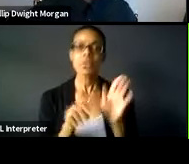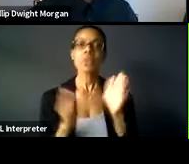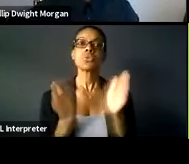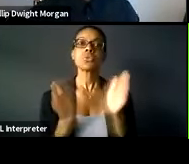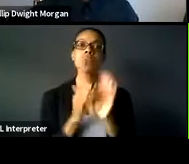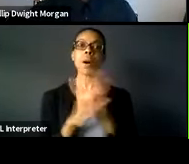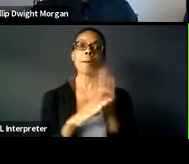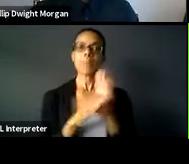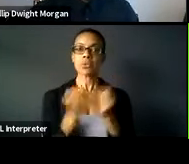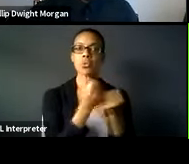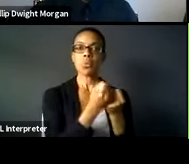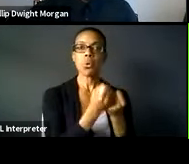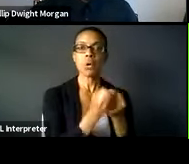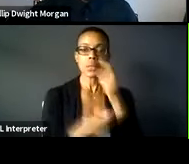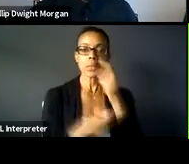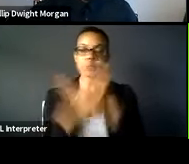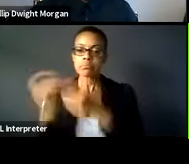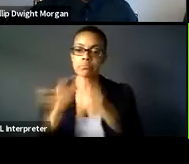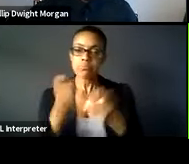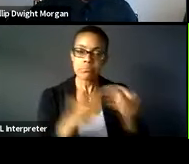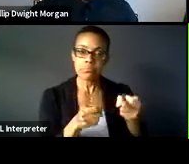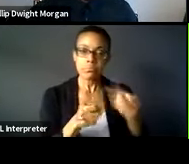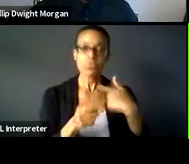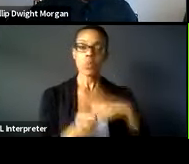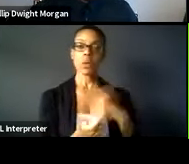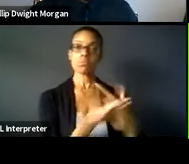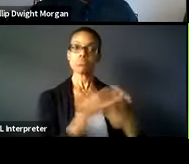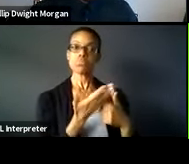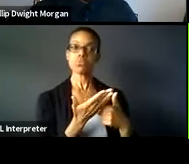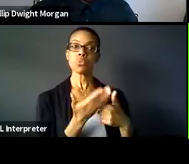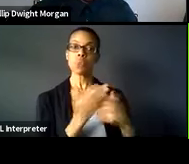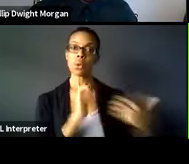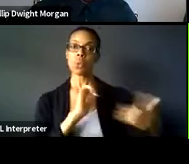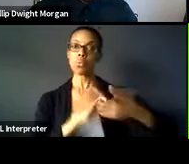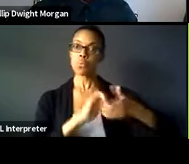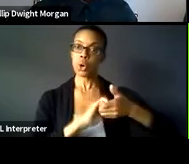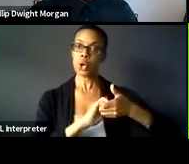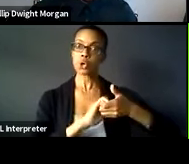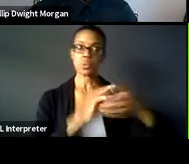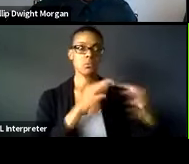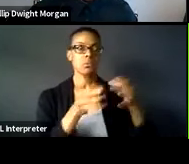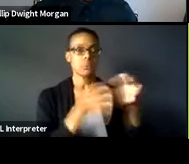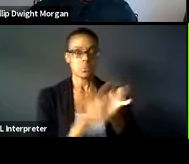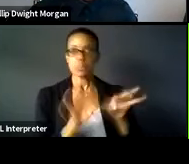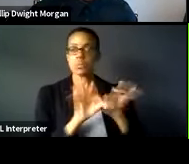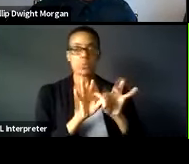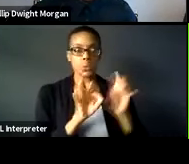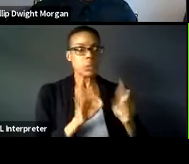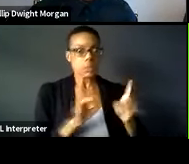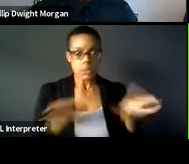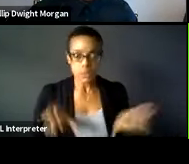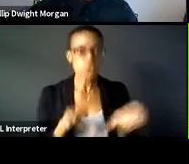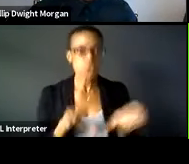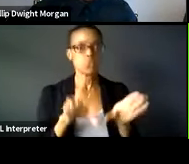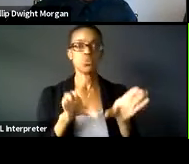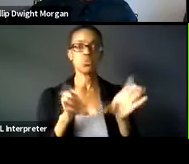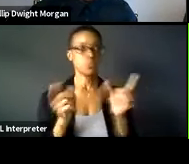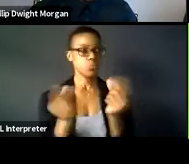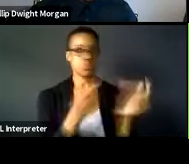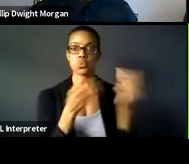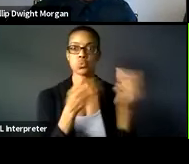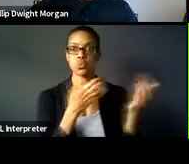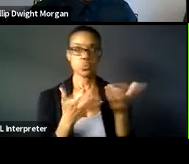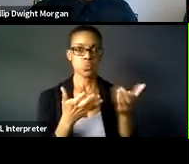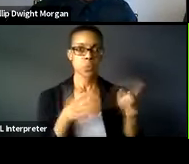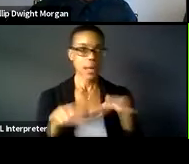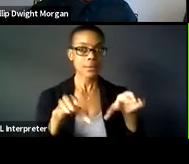conversation a few times with our partners where we expressed the importance of let's get active, let's actually start applying. I have been